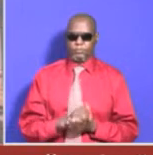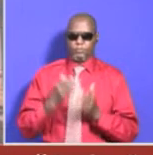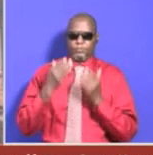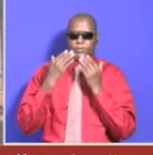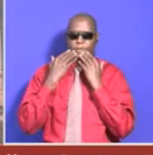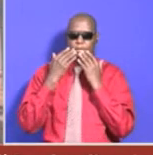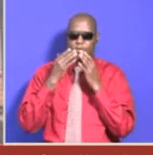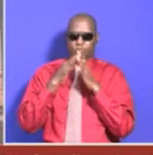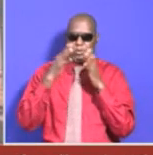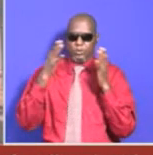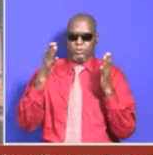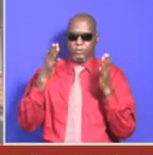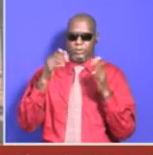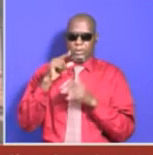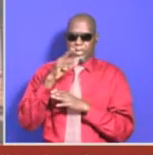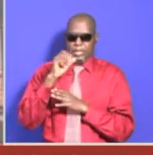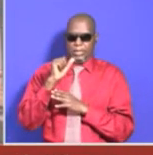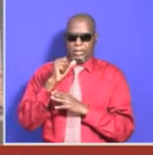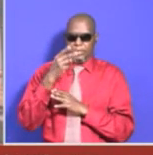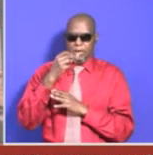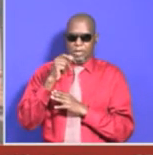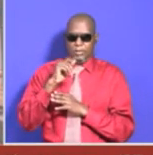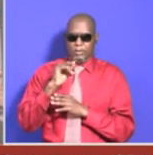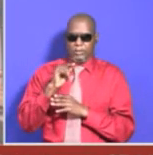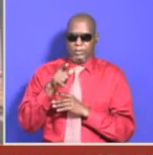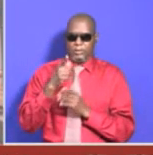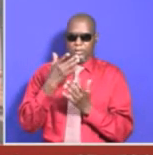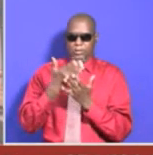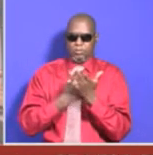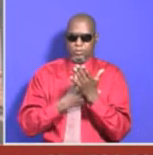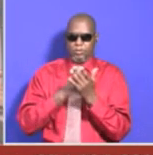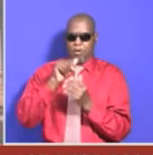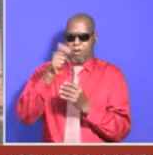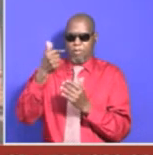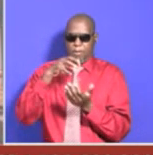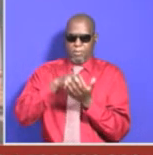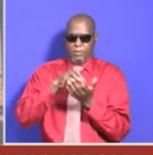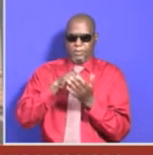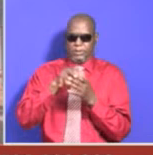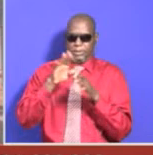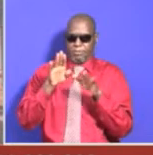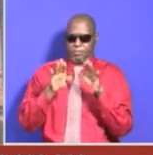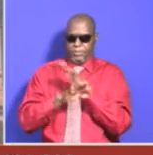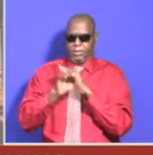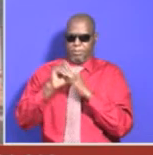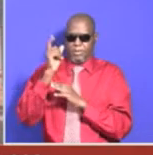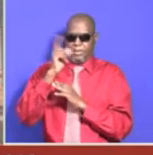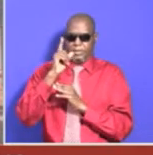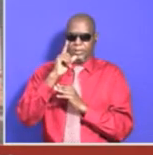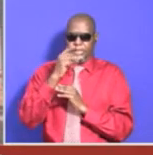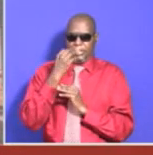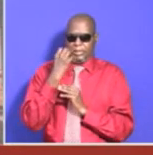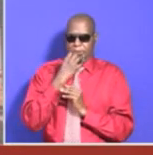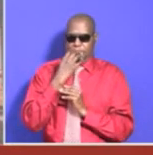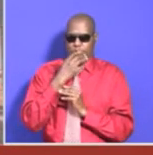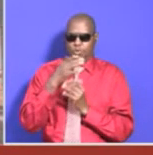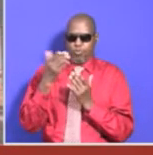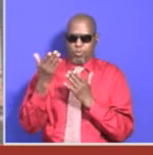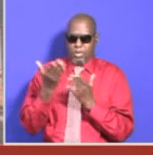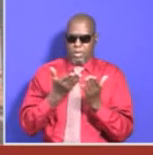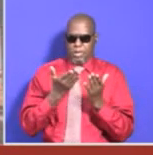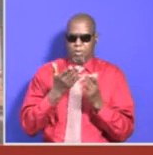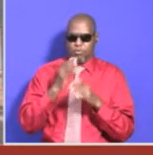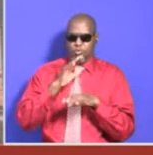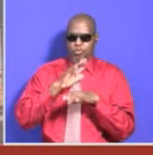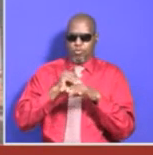Thank you so much, Grace Ahati, for that report. And now, onto other matters, Deputy President Rigathi Gachagua has welcomed the call